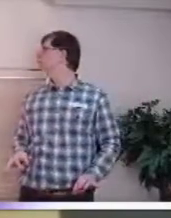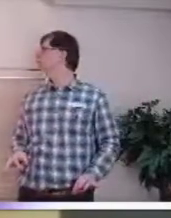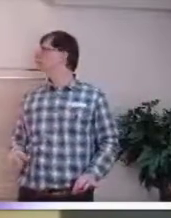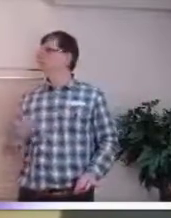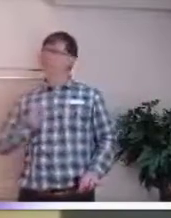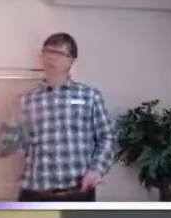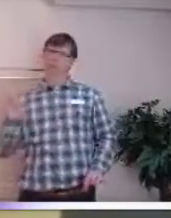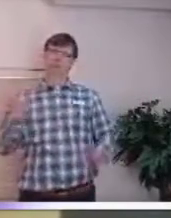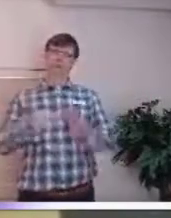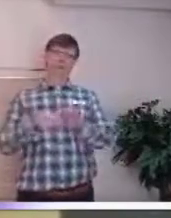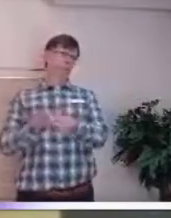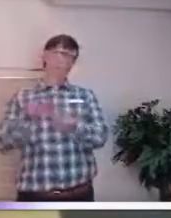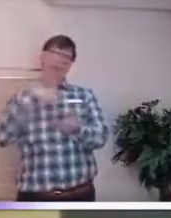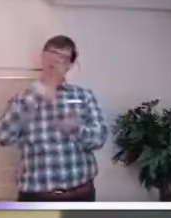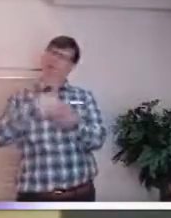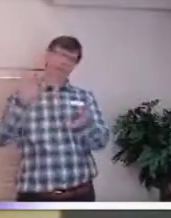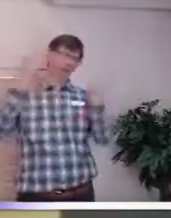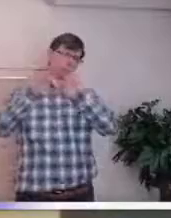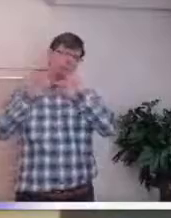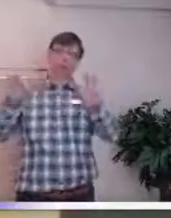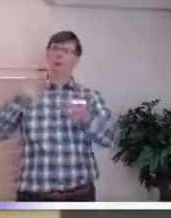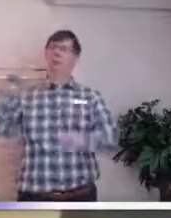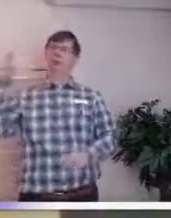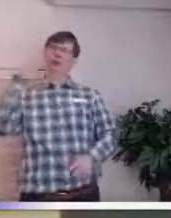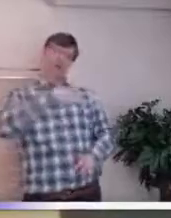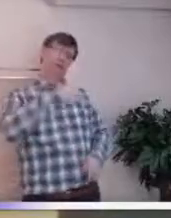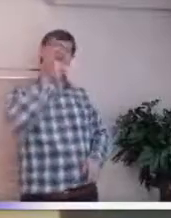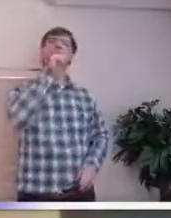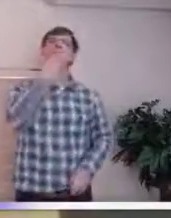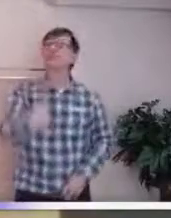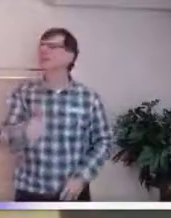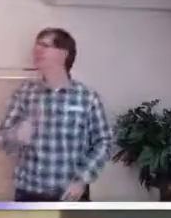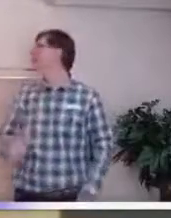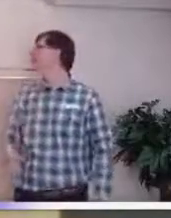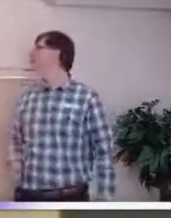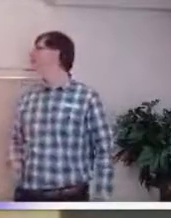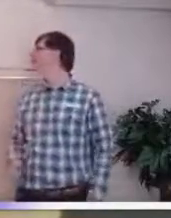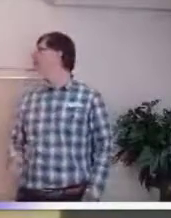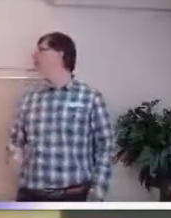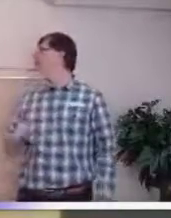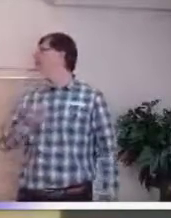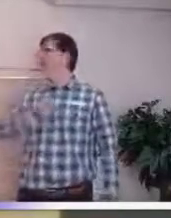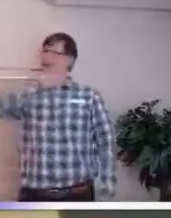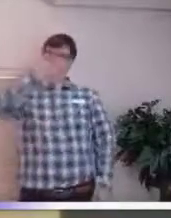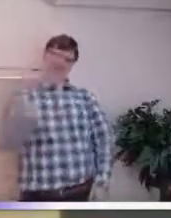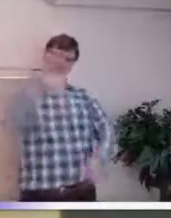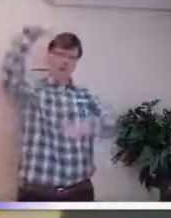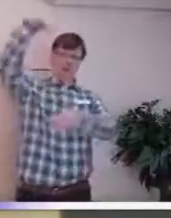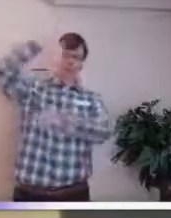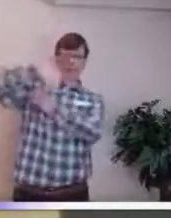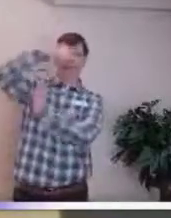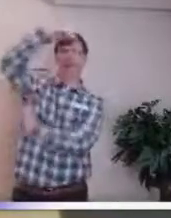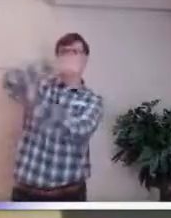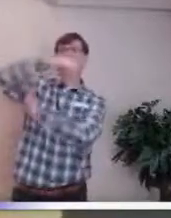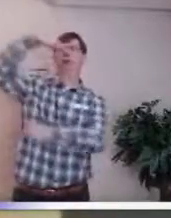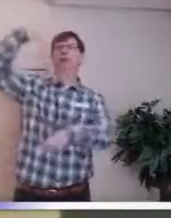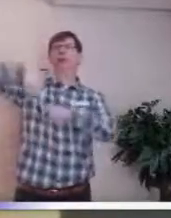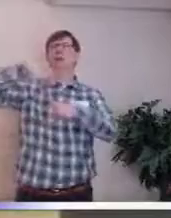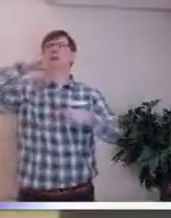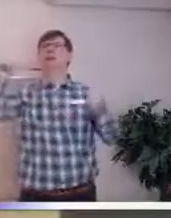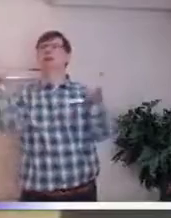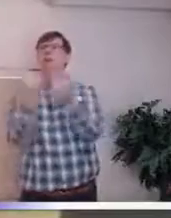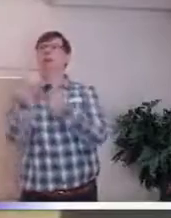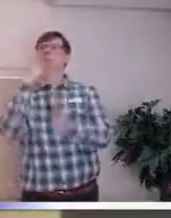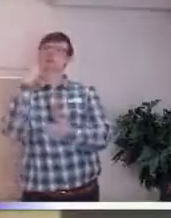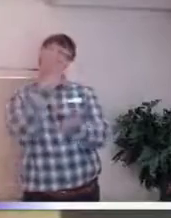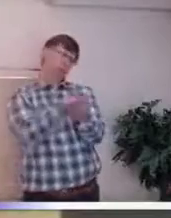Am I doing something? Okay, good. I'll just stand here. And he